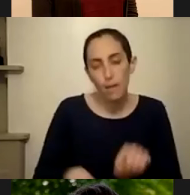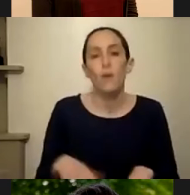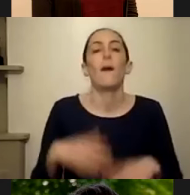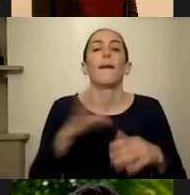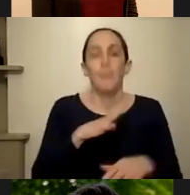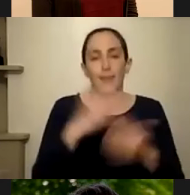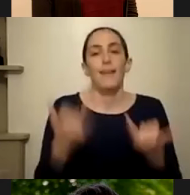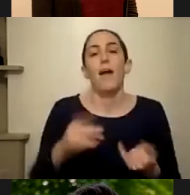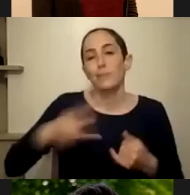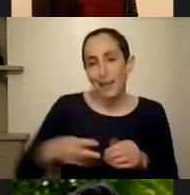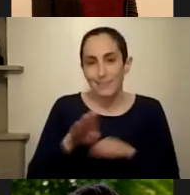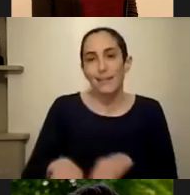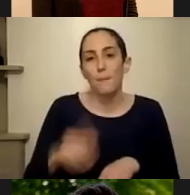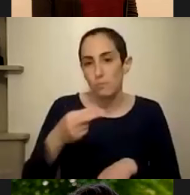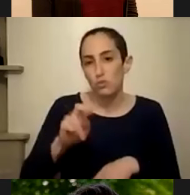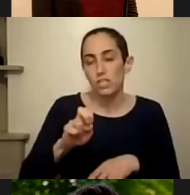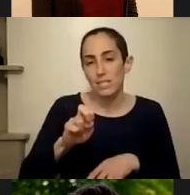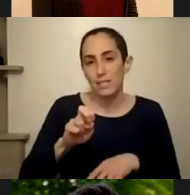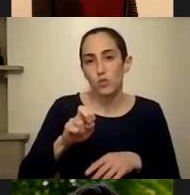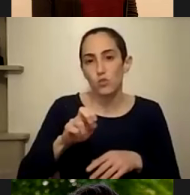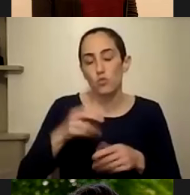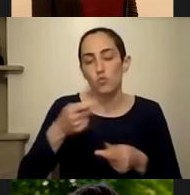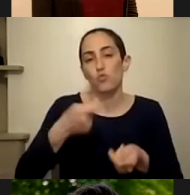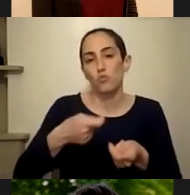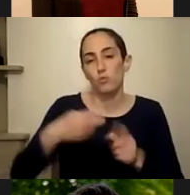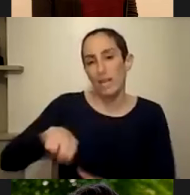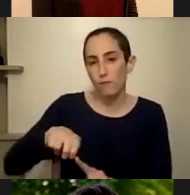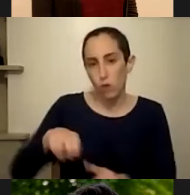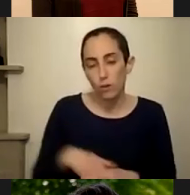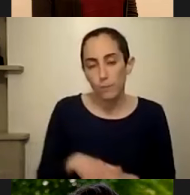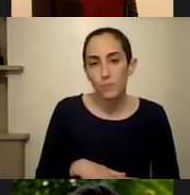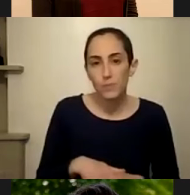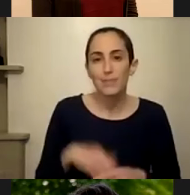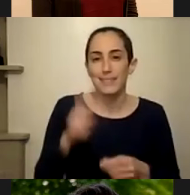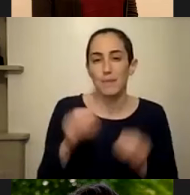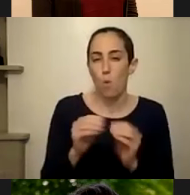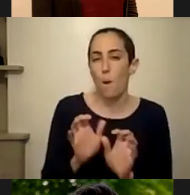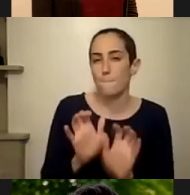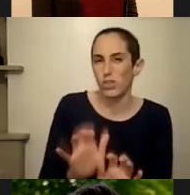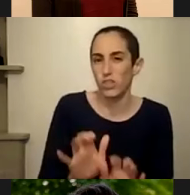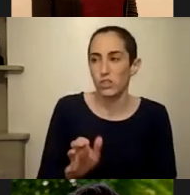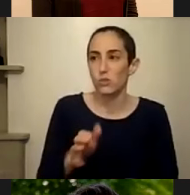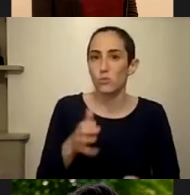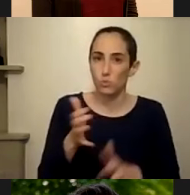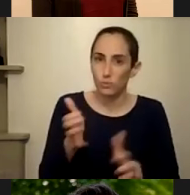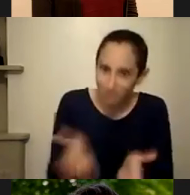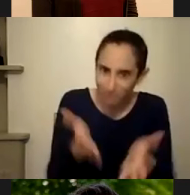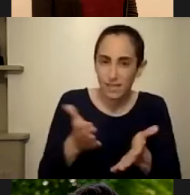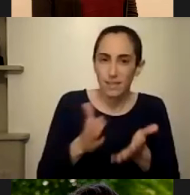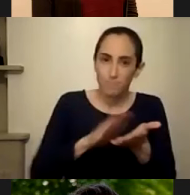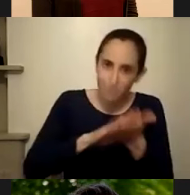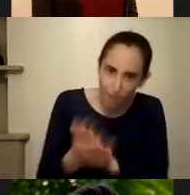we need some push to further reprogram mirror glial cells to photoreceptor cells.